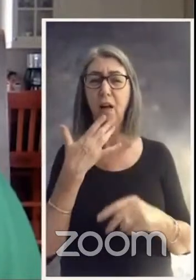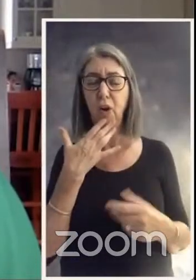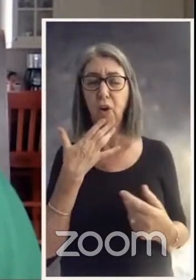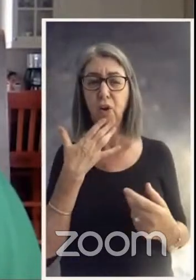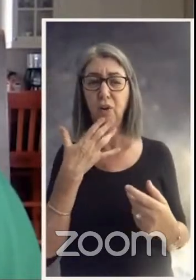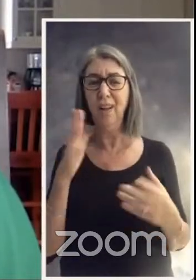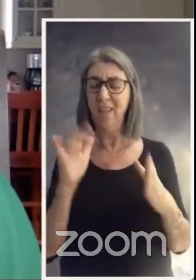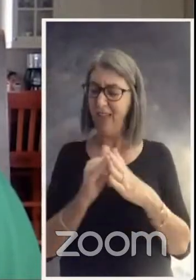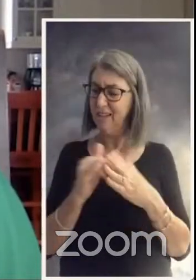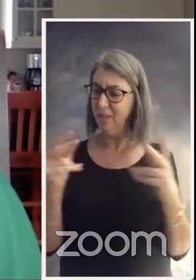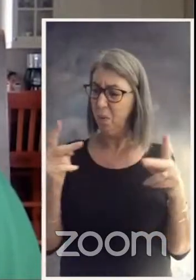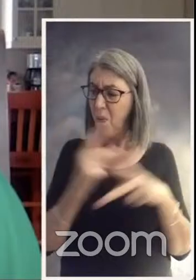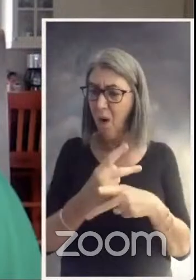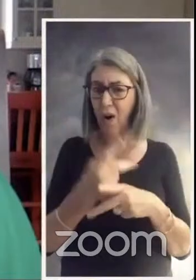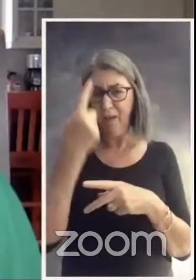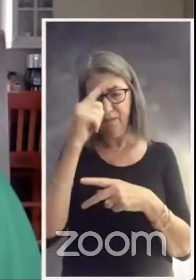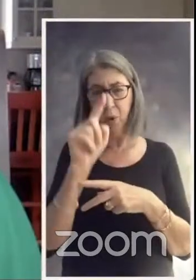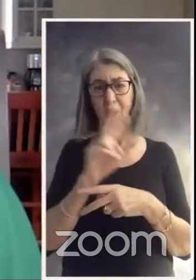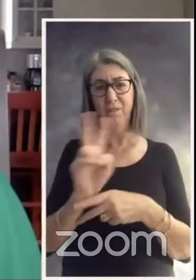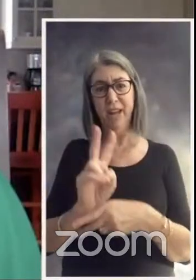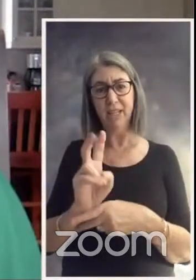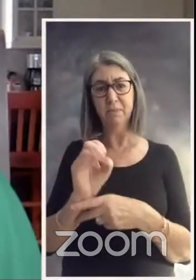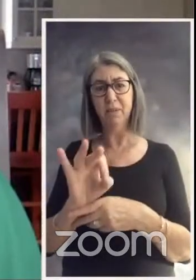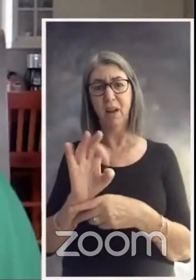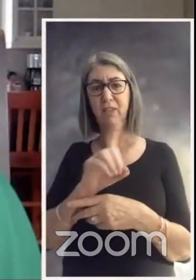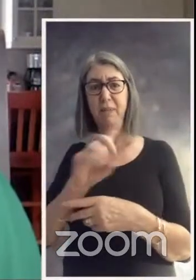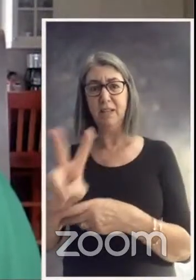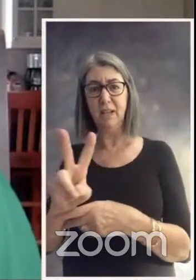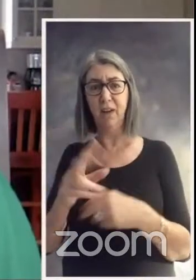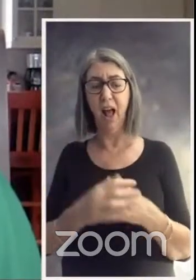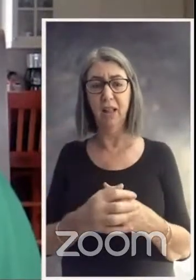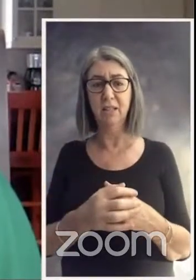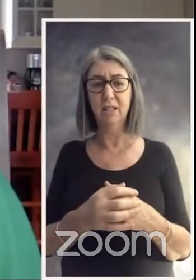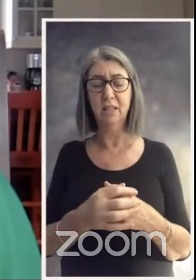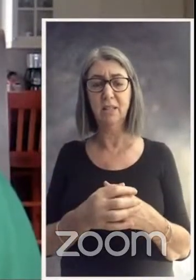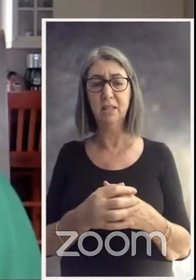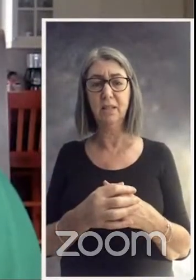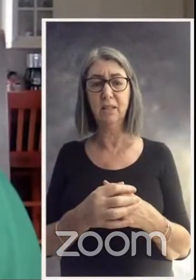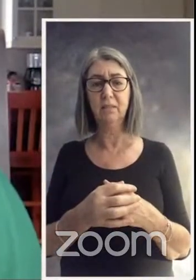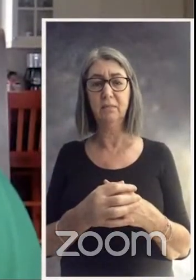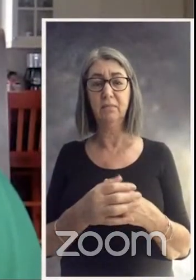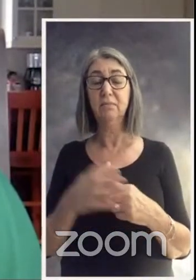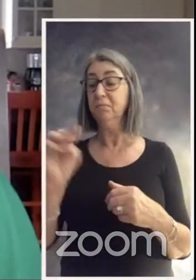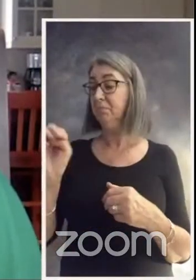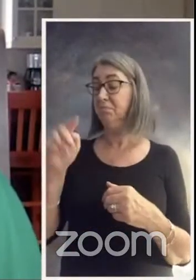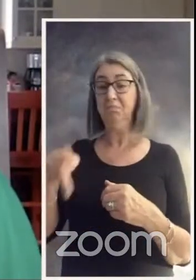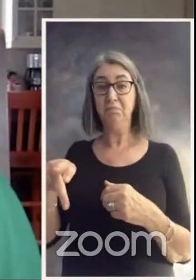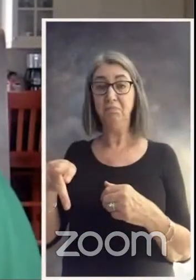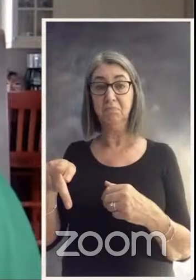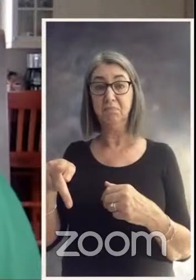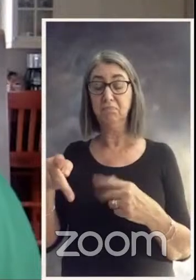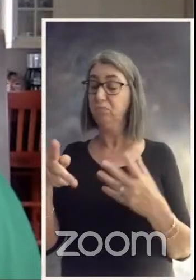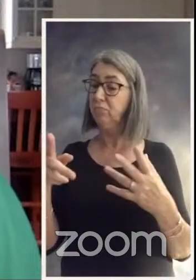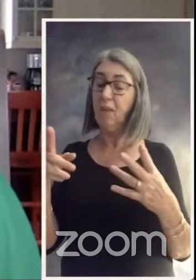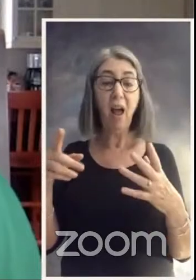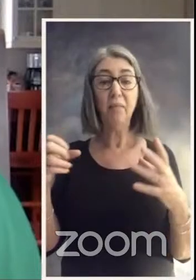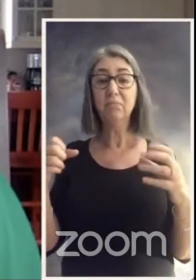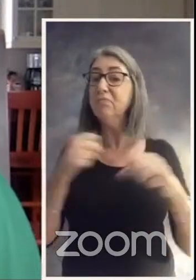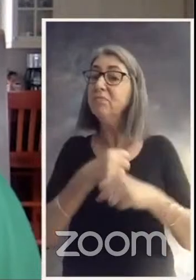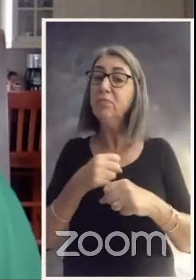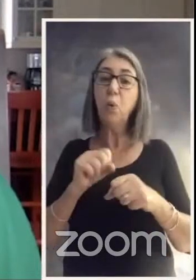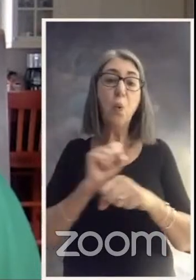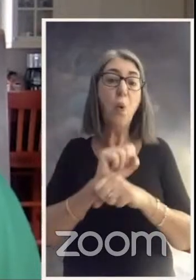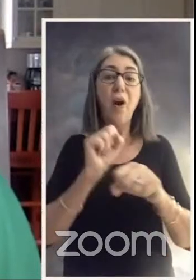colors that is exacerbated for victims of domestic violence. But My Sister's Place has been on the front lines